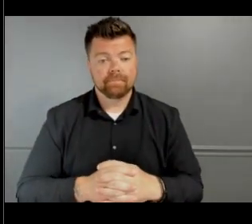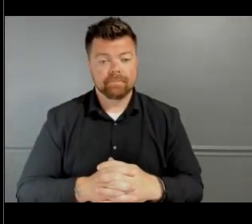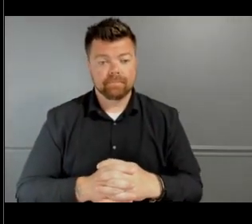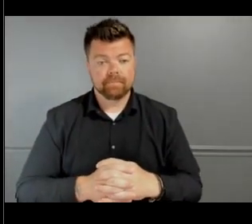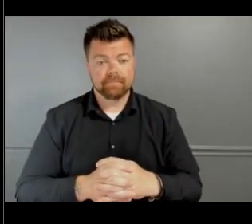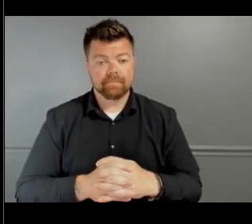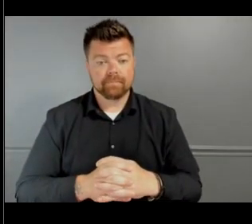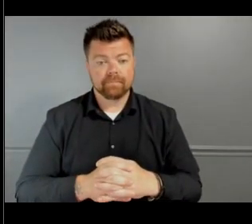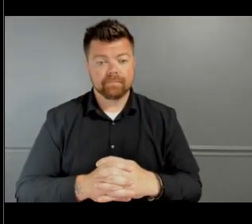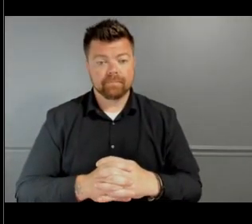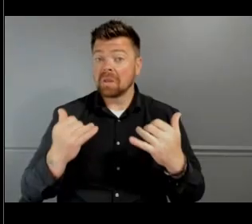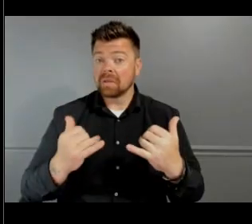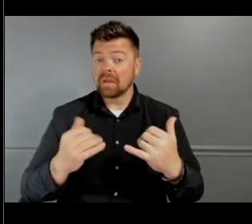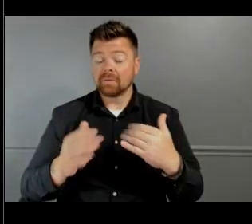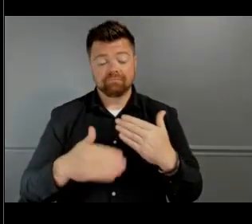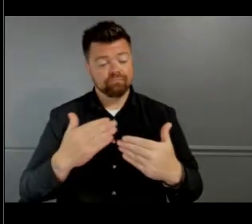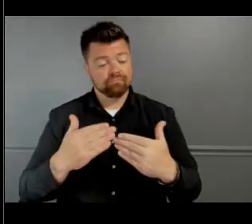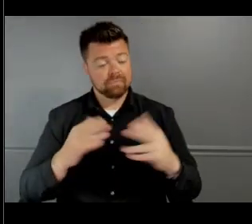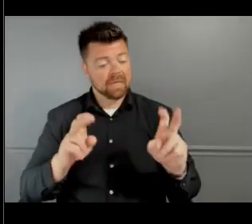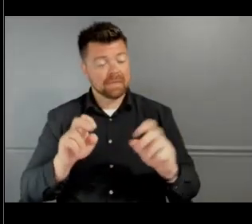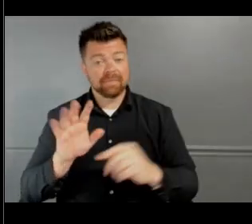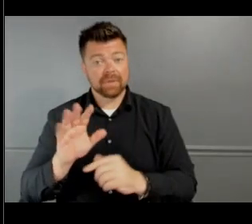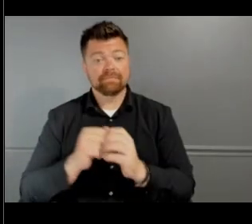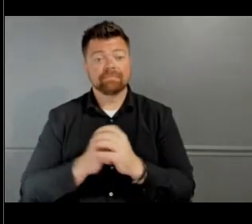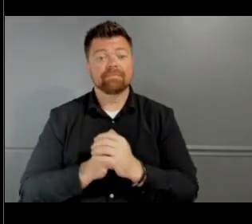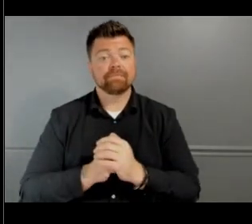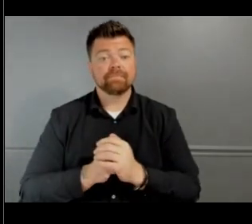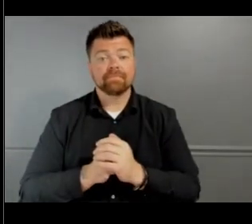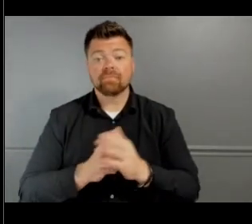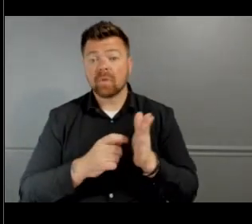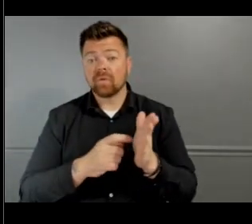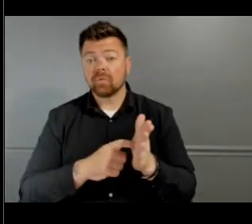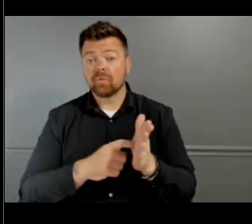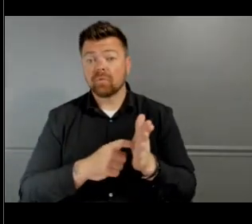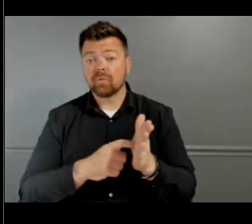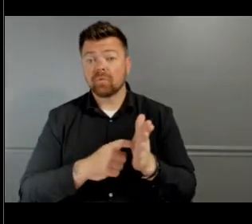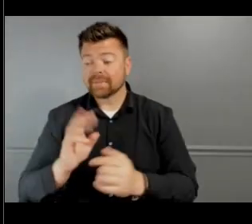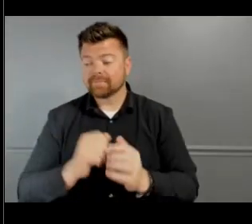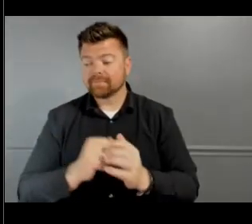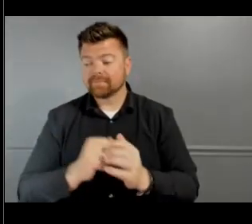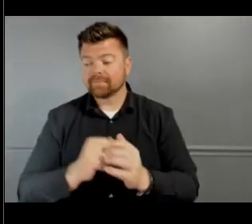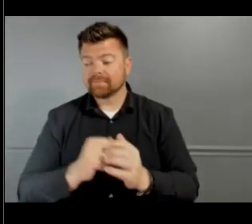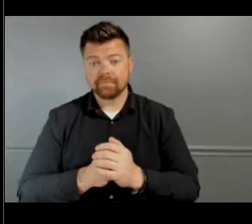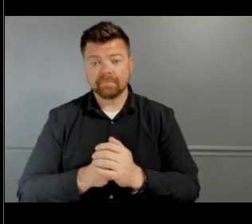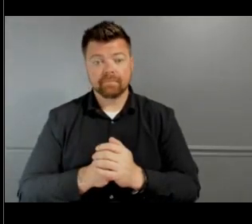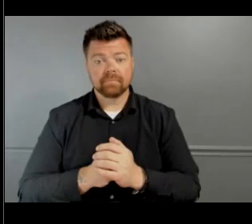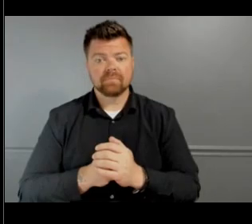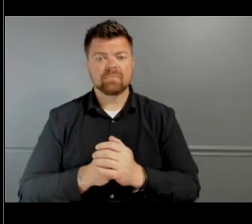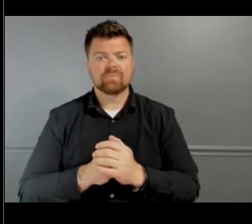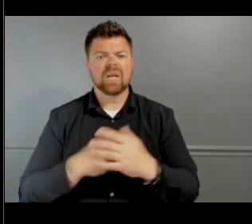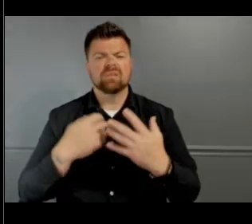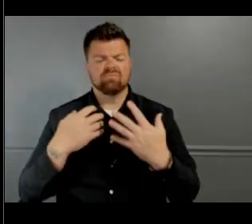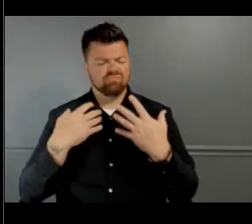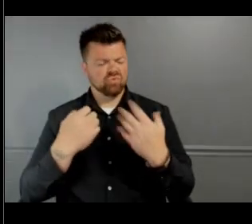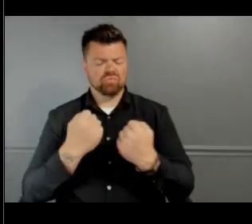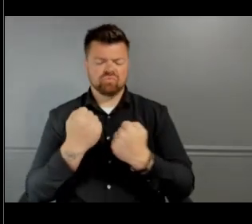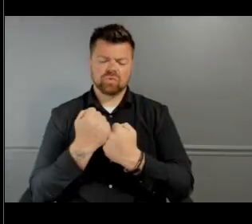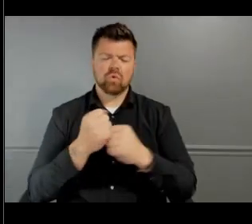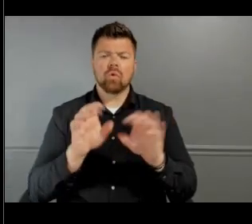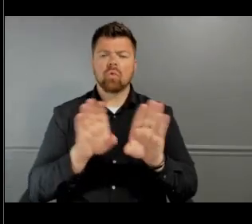Now that brings us to topic 5, requirement 6, reinforcing in walls for the